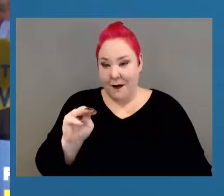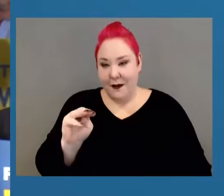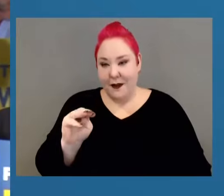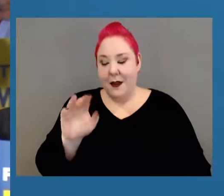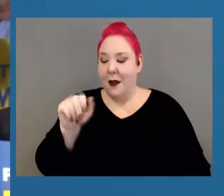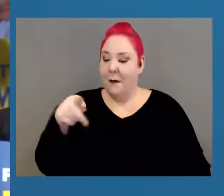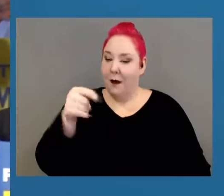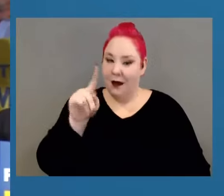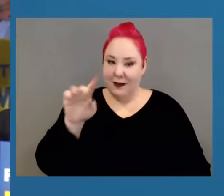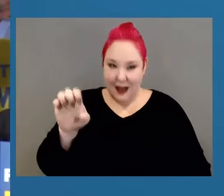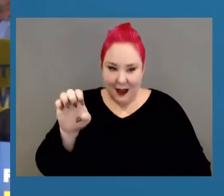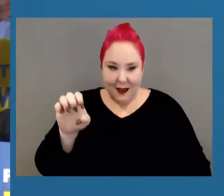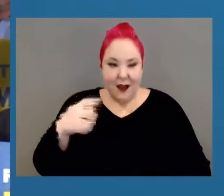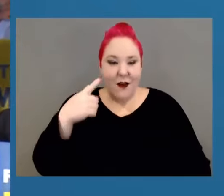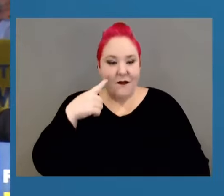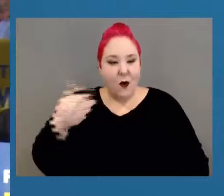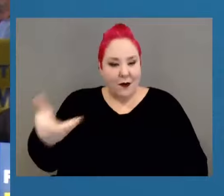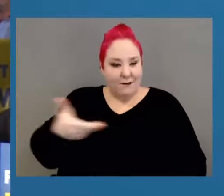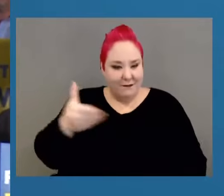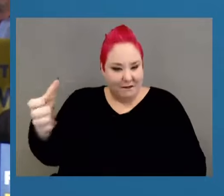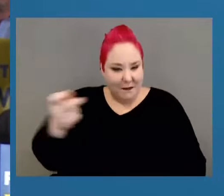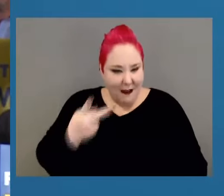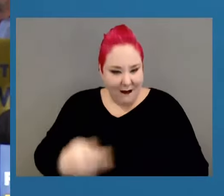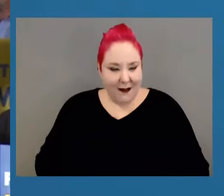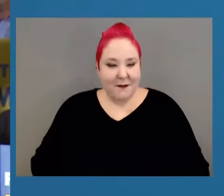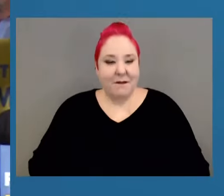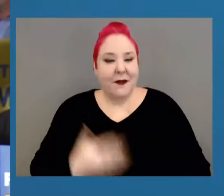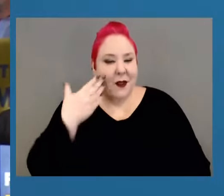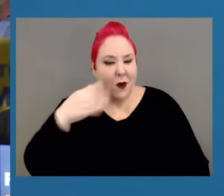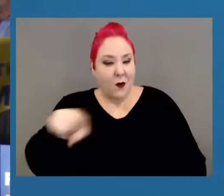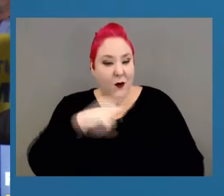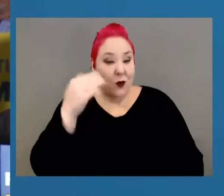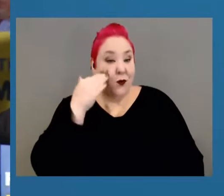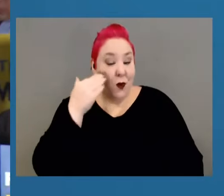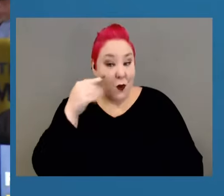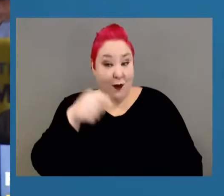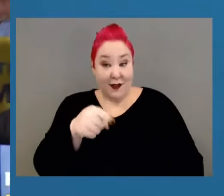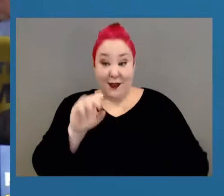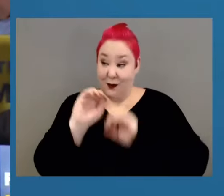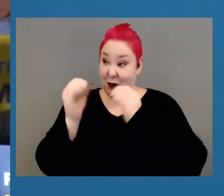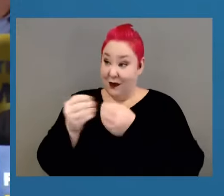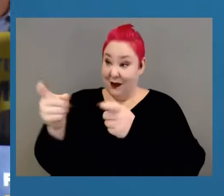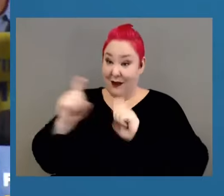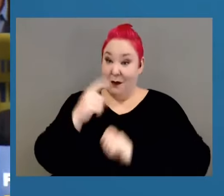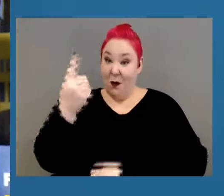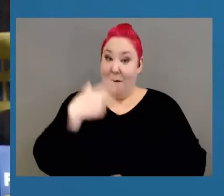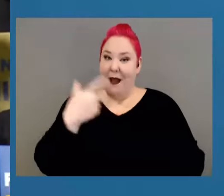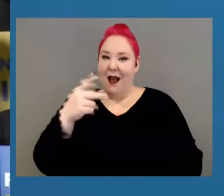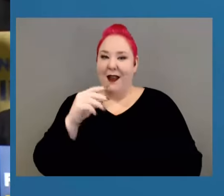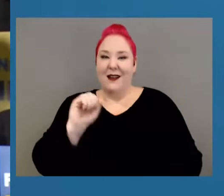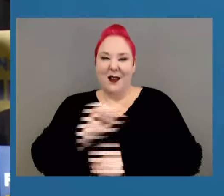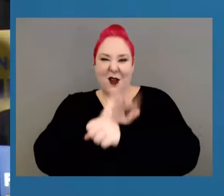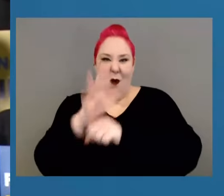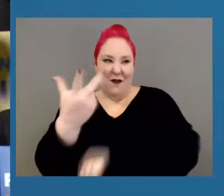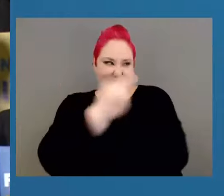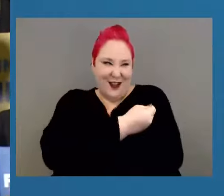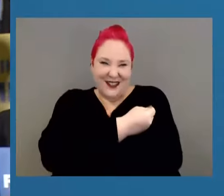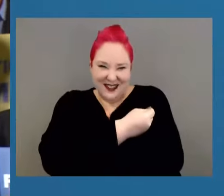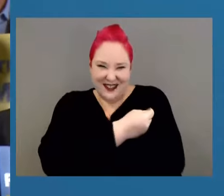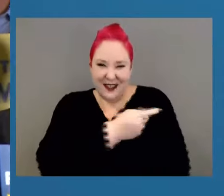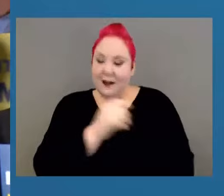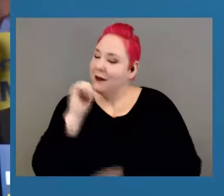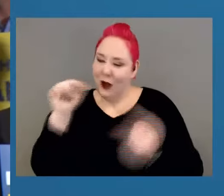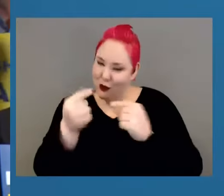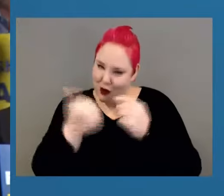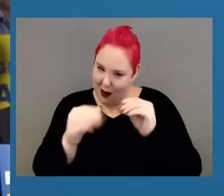Aponte for inviting us back. And I don't know if you know that this organization is also one who gave me one of my COVID shots. And so doesn't hurt anymore, I promise